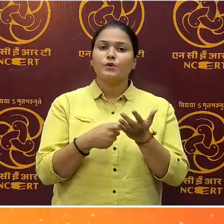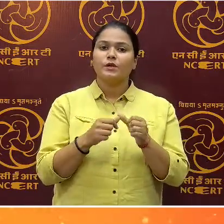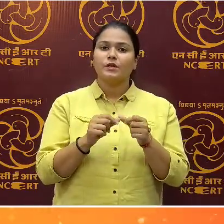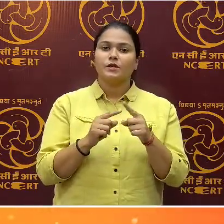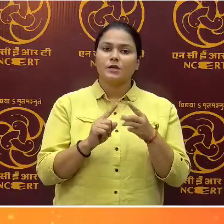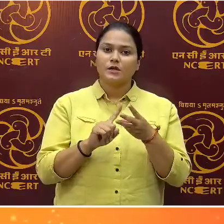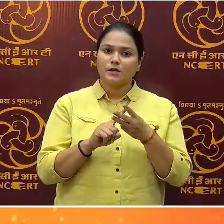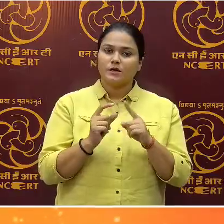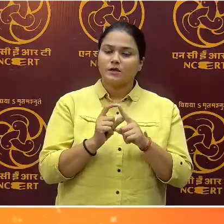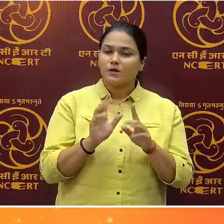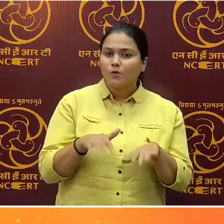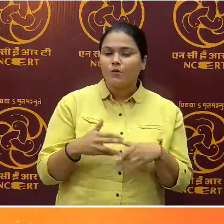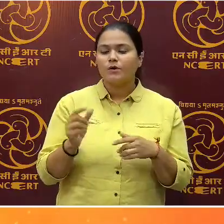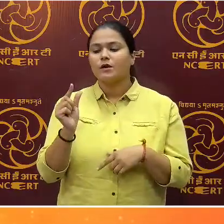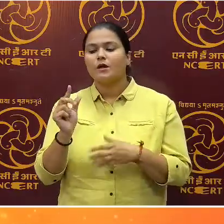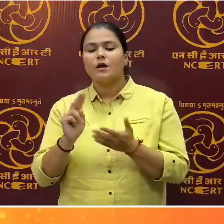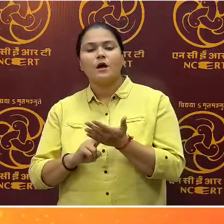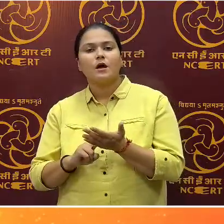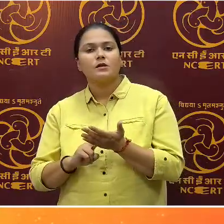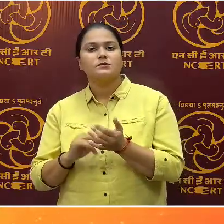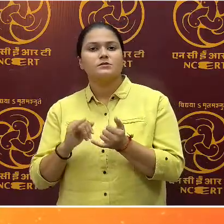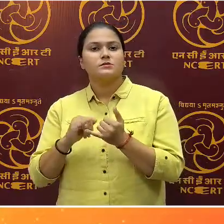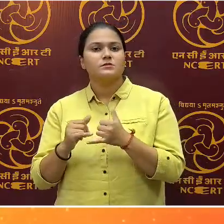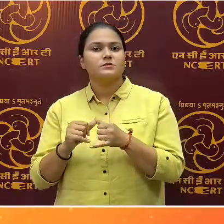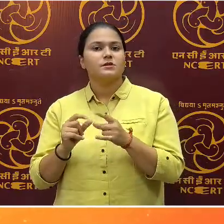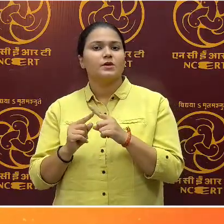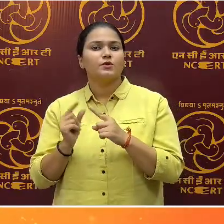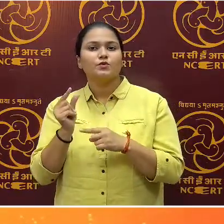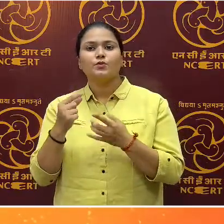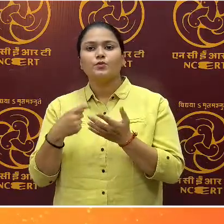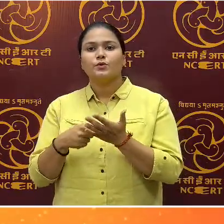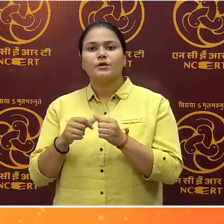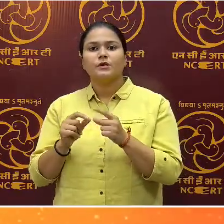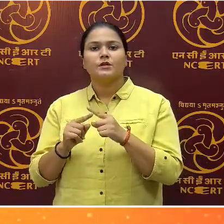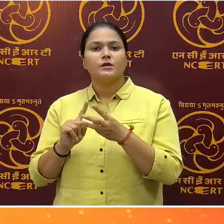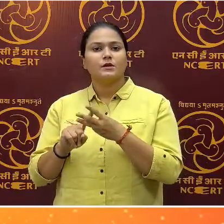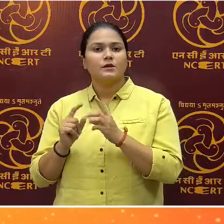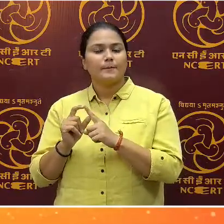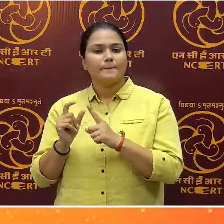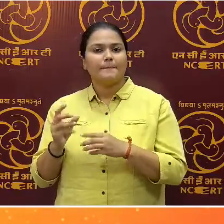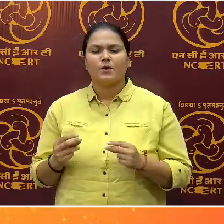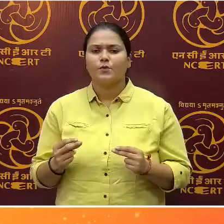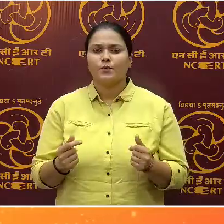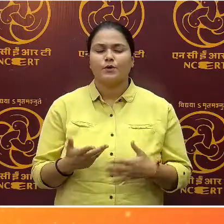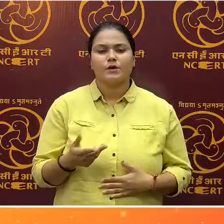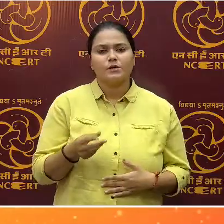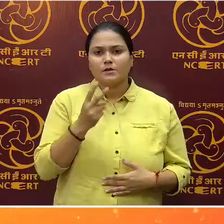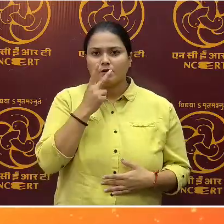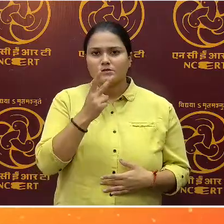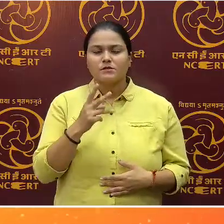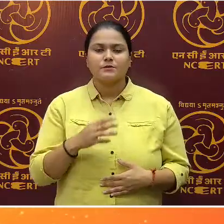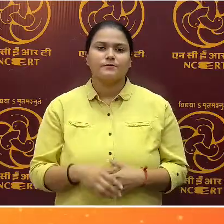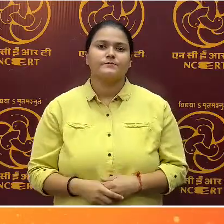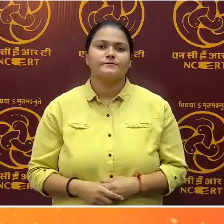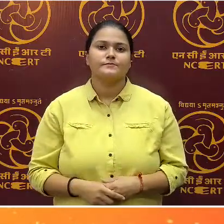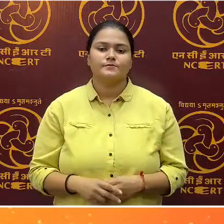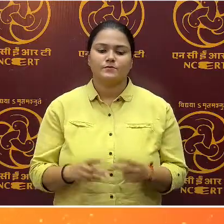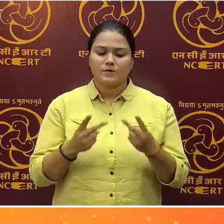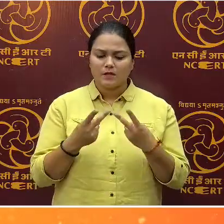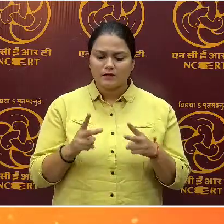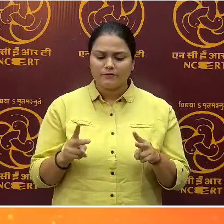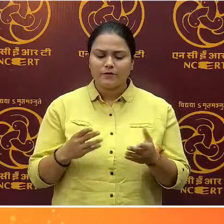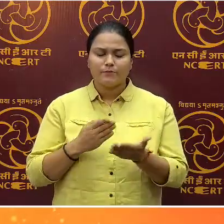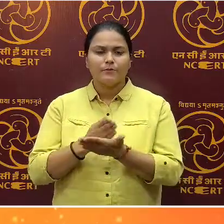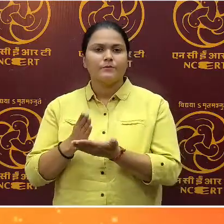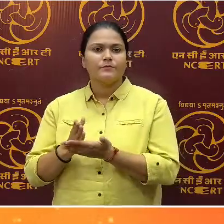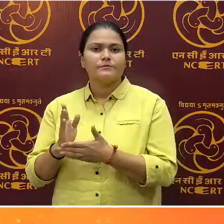temperature dependent. Okay. Before reaching up to that, we'll just quickly take up one more type, as you have asked that what are the different types.